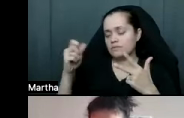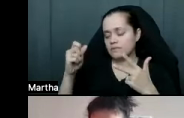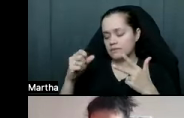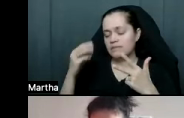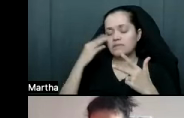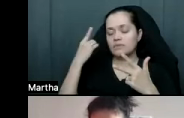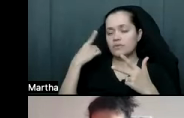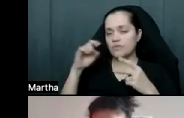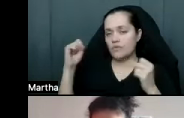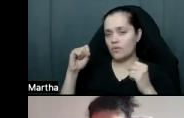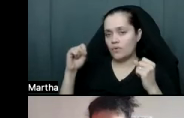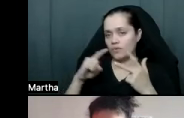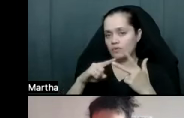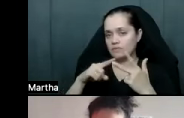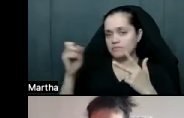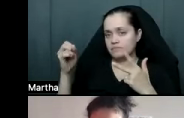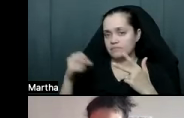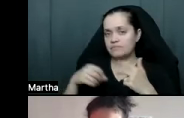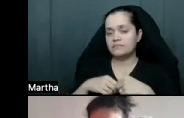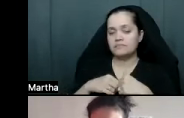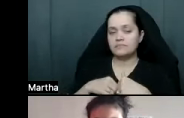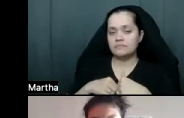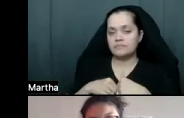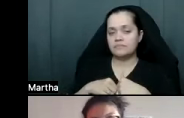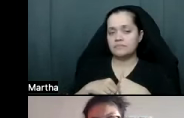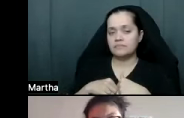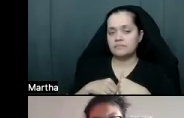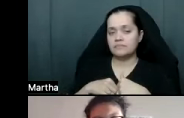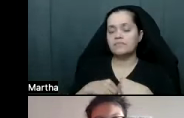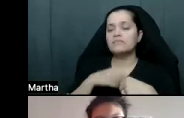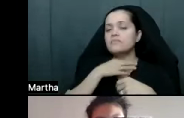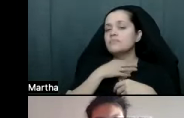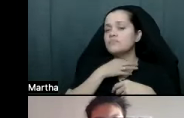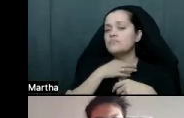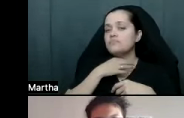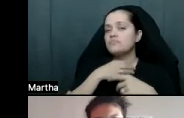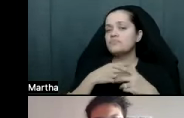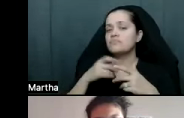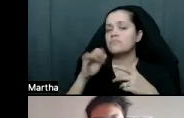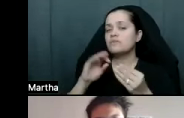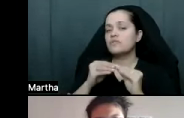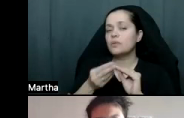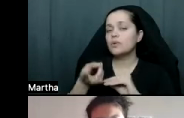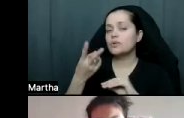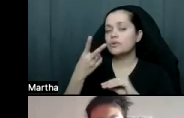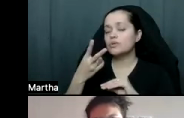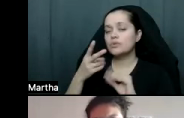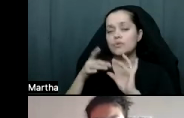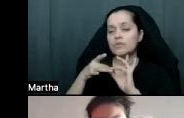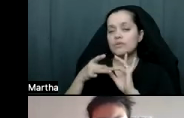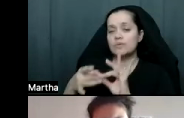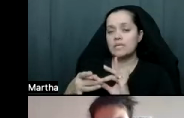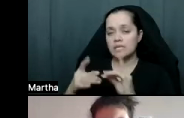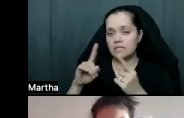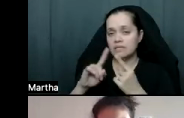for being cold. And I'm going to wonder if number two is related